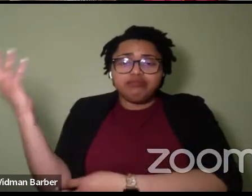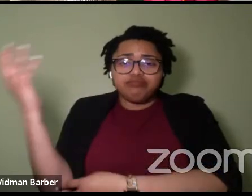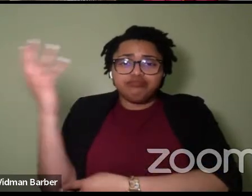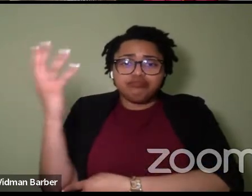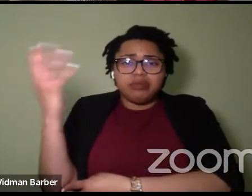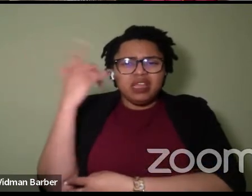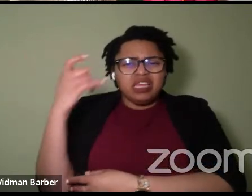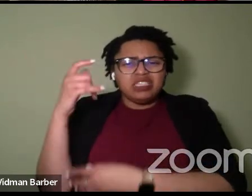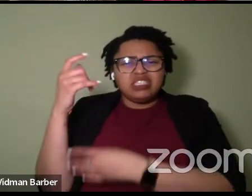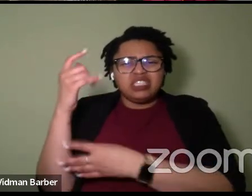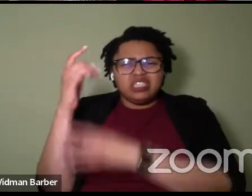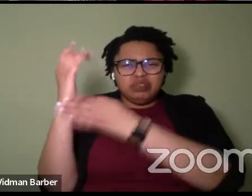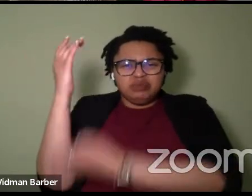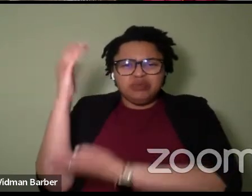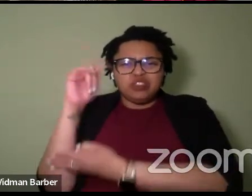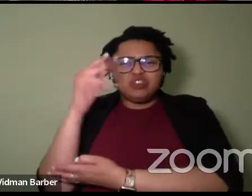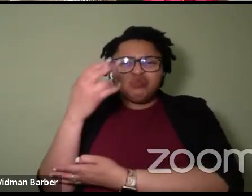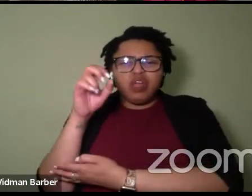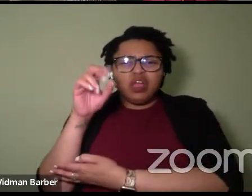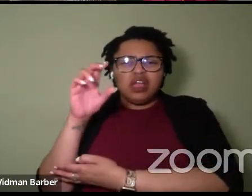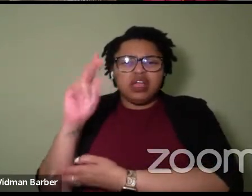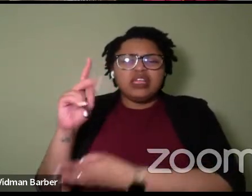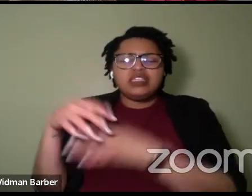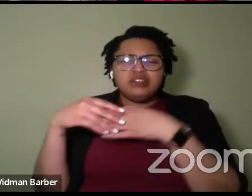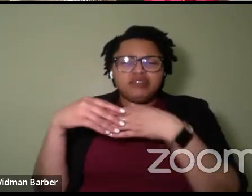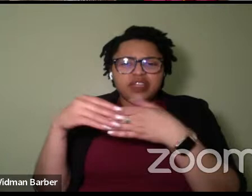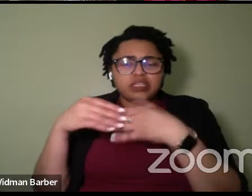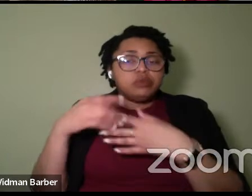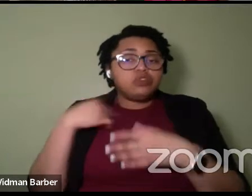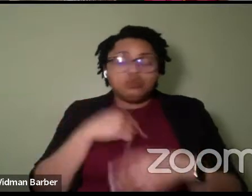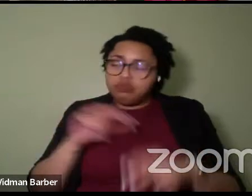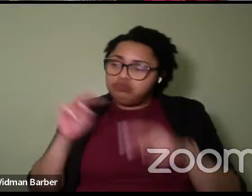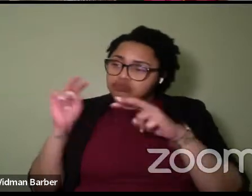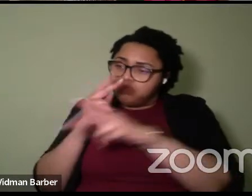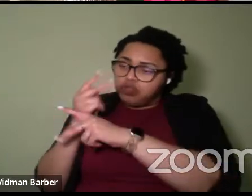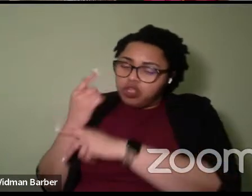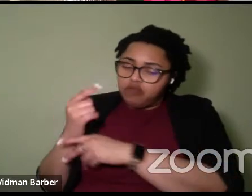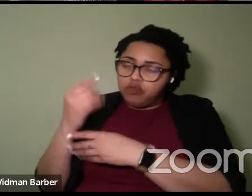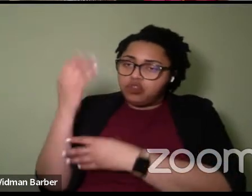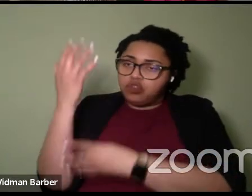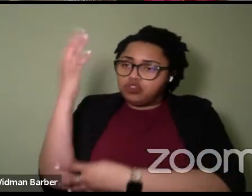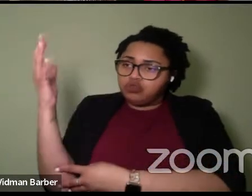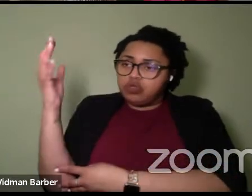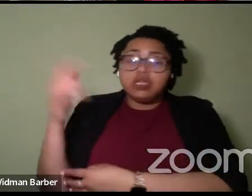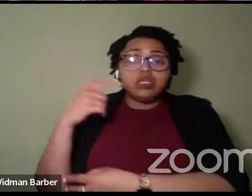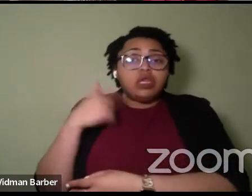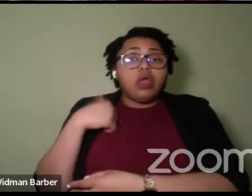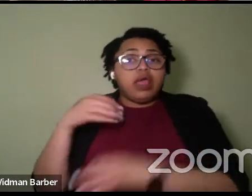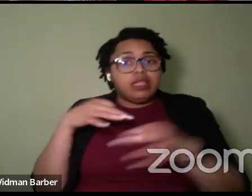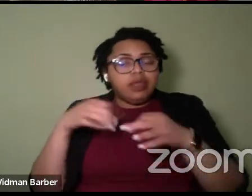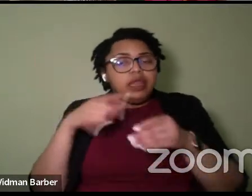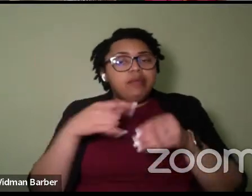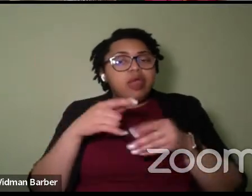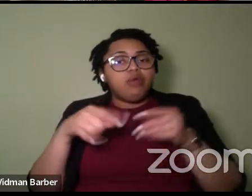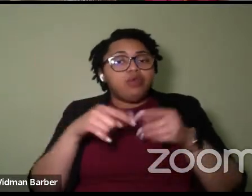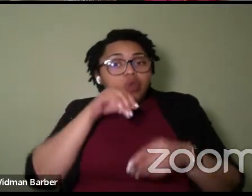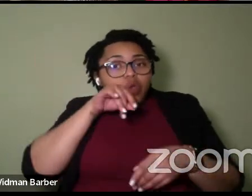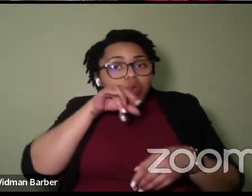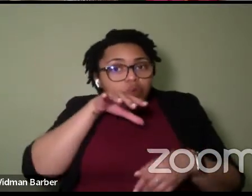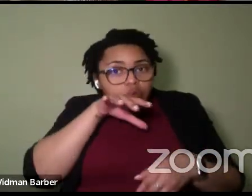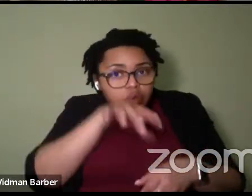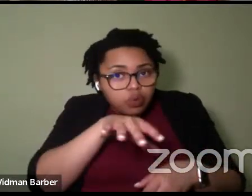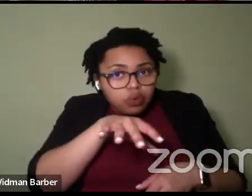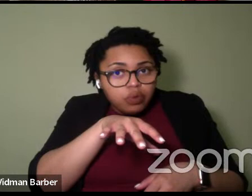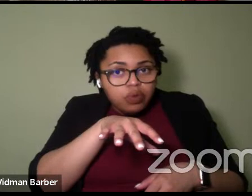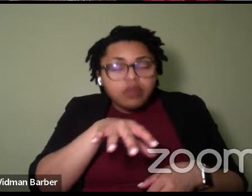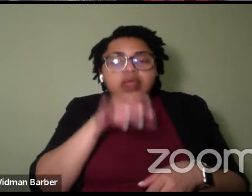it and attended to his tree, I explained that his exhaled breath, carbon dioxide, would be received as a gift. The tree